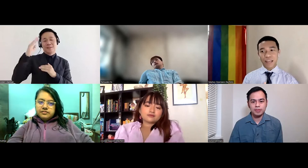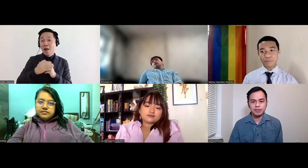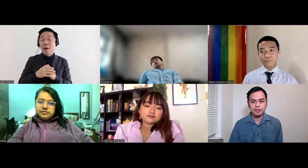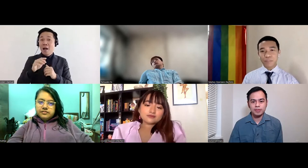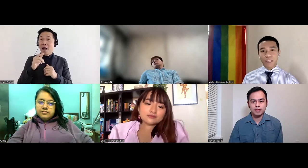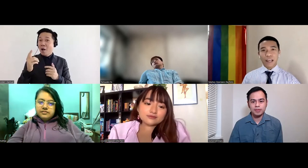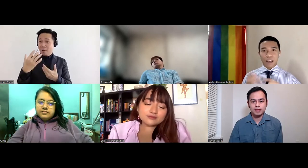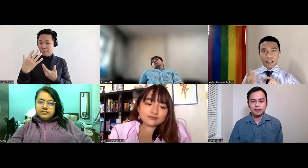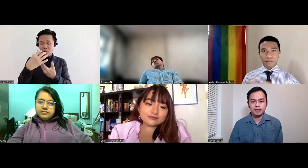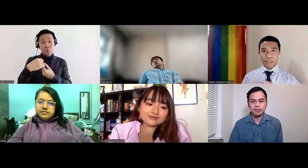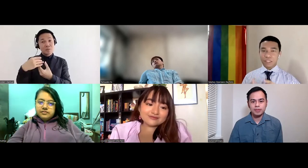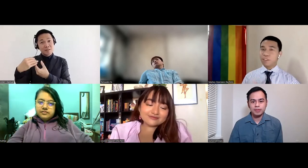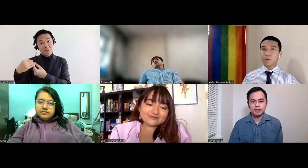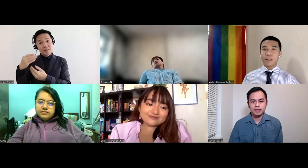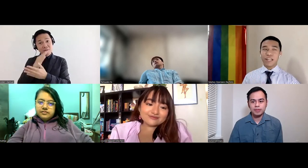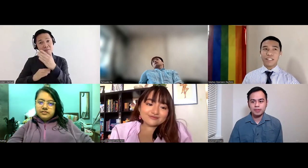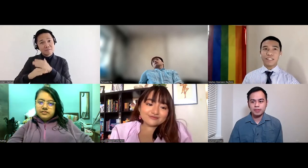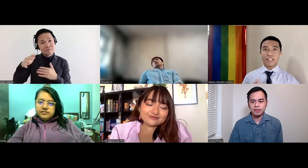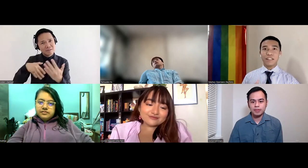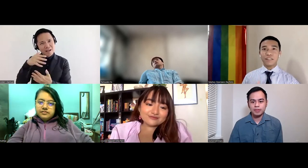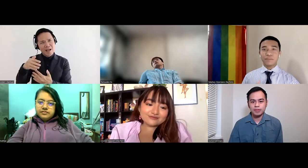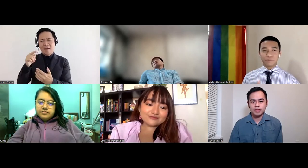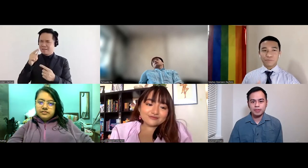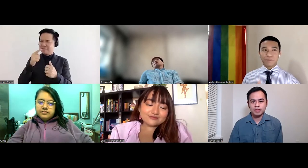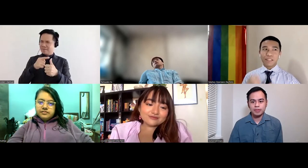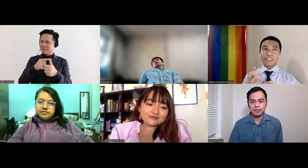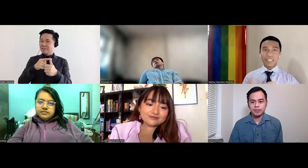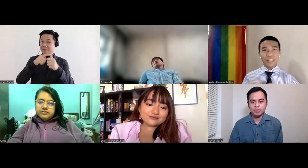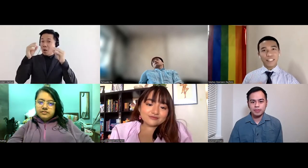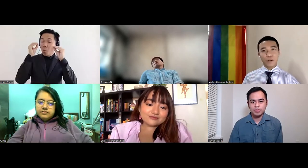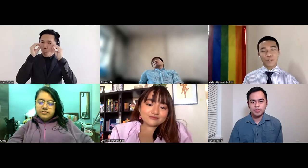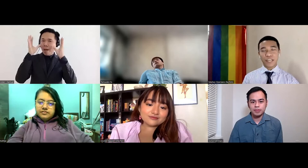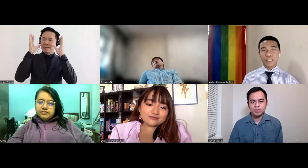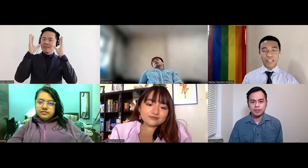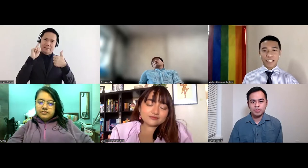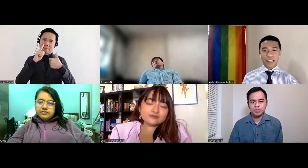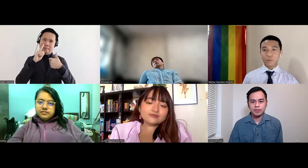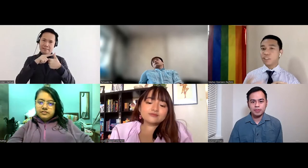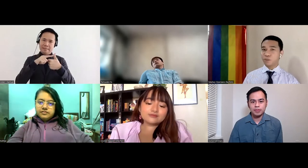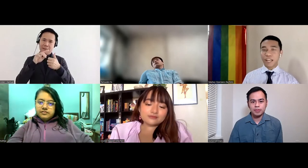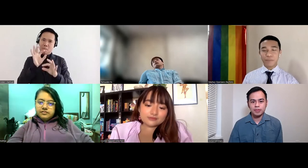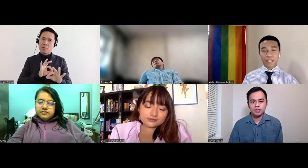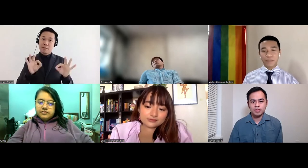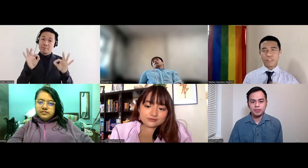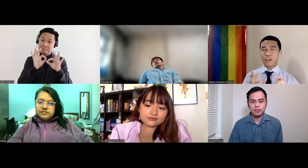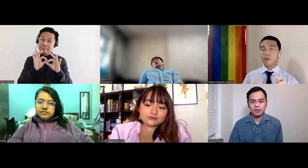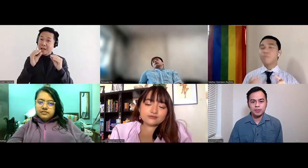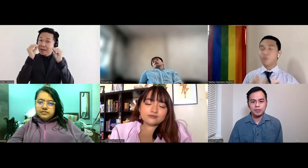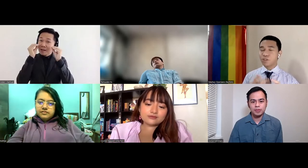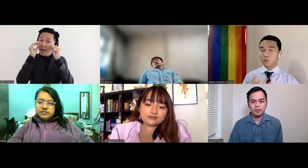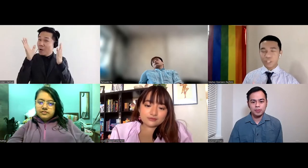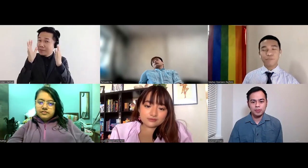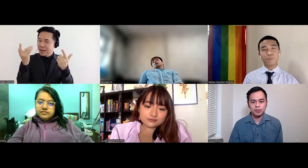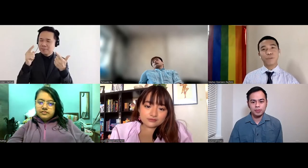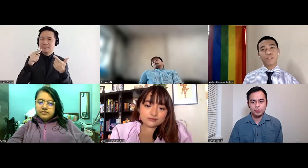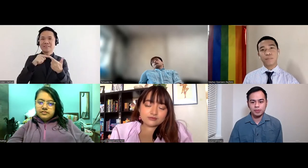think that disability awareness is still needed in our society. And we can do that by sharing